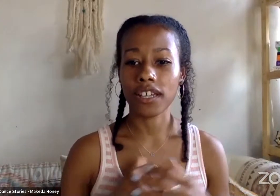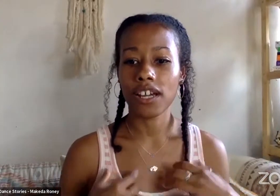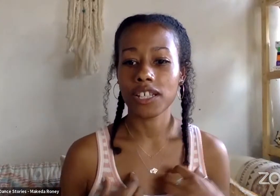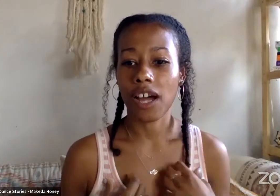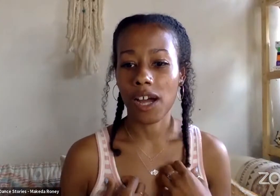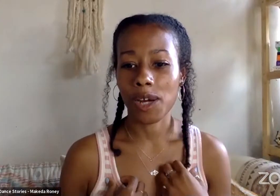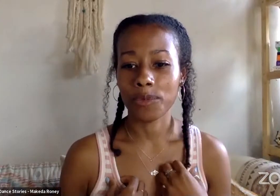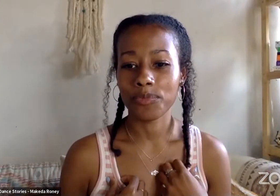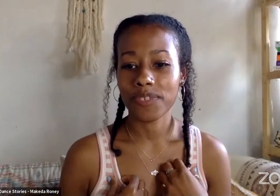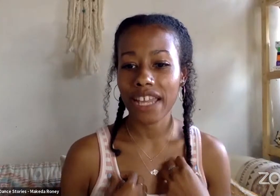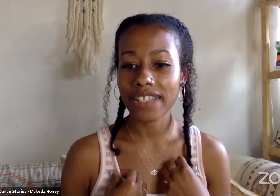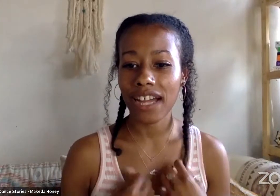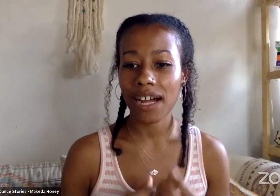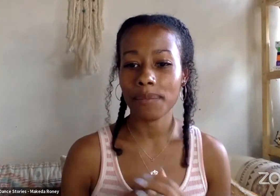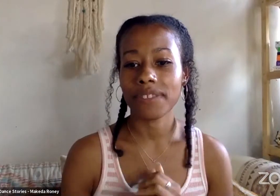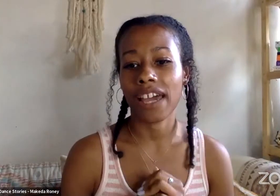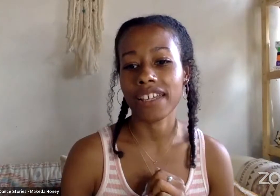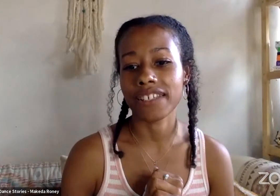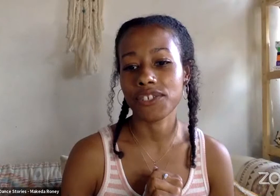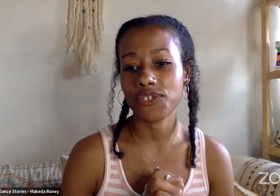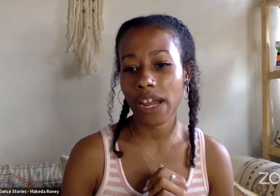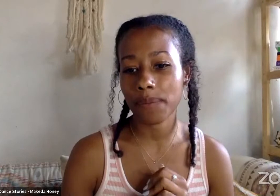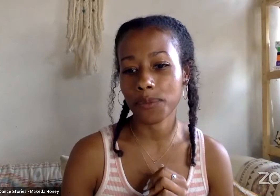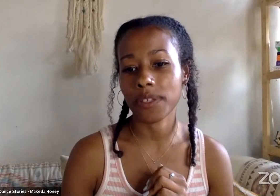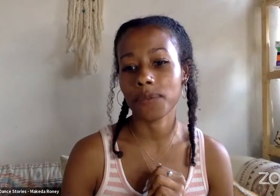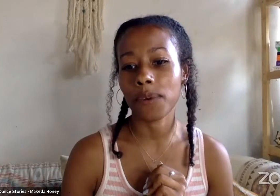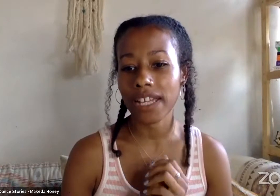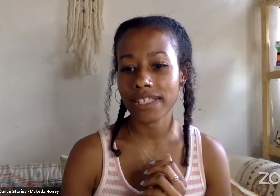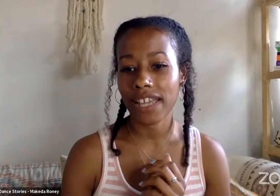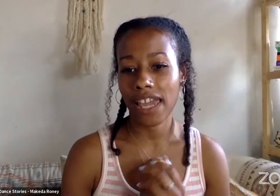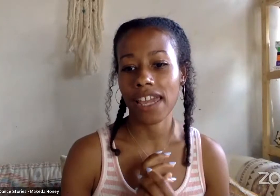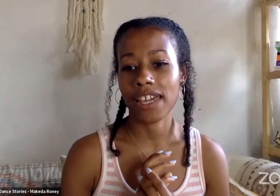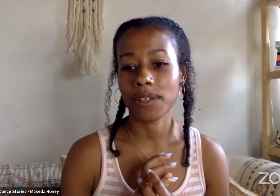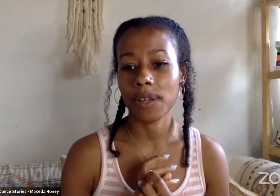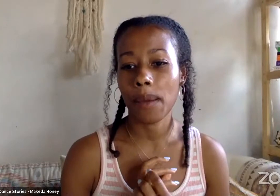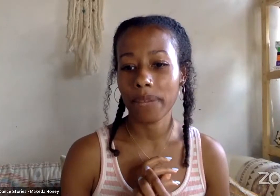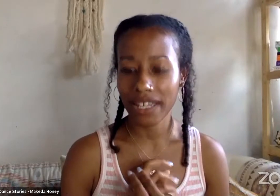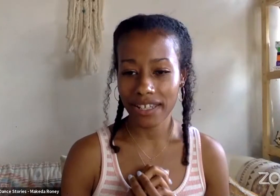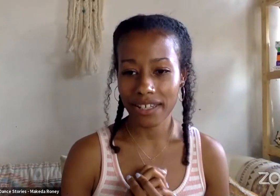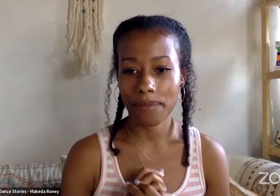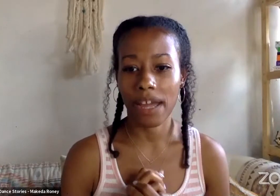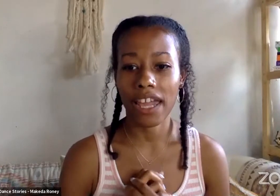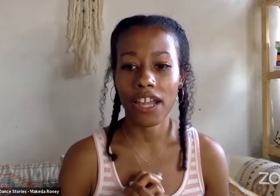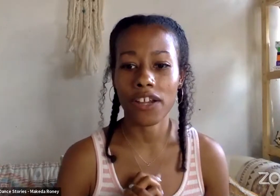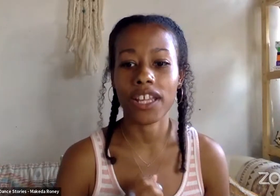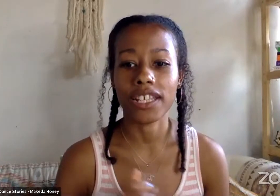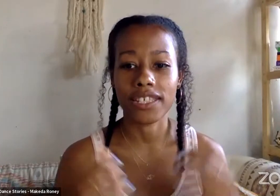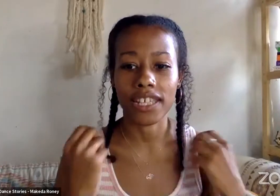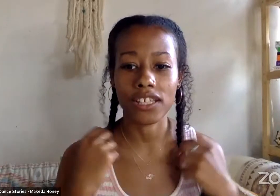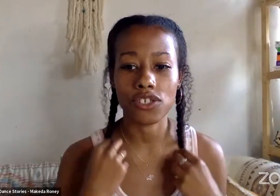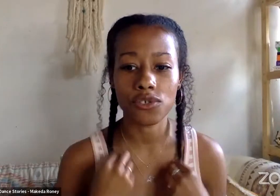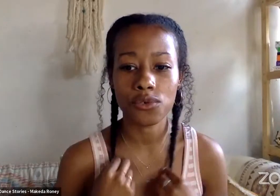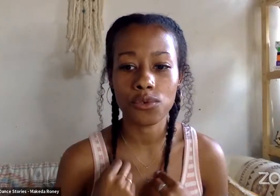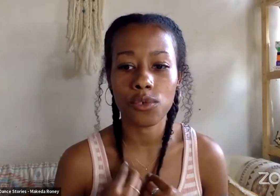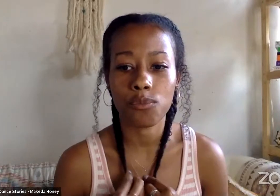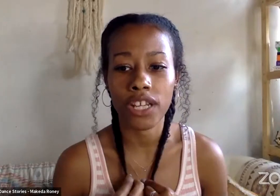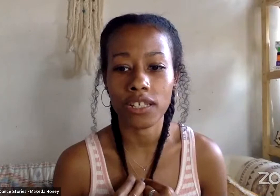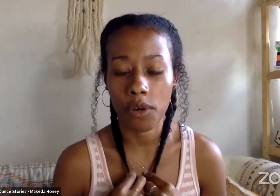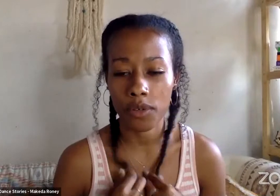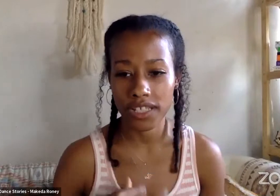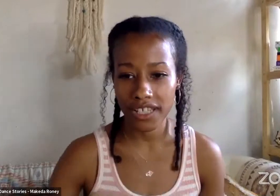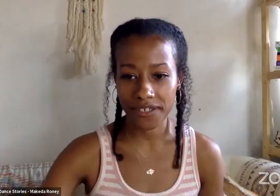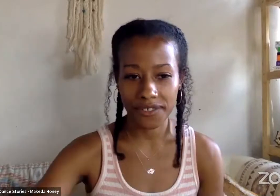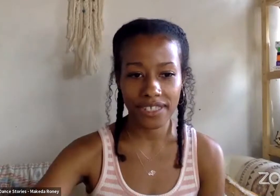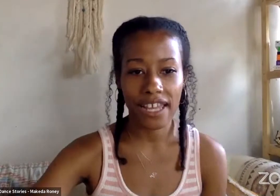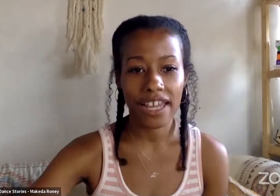a tank top that is striped with white and pink. My hair is in two